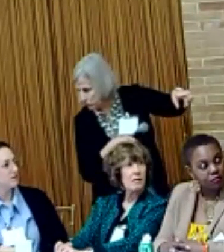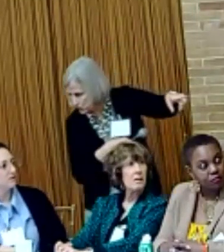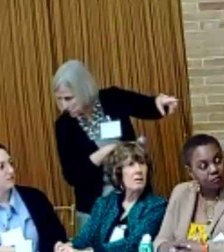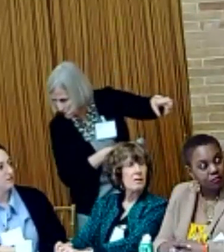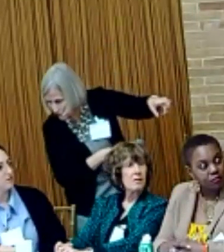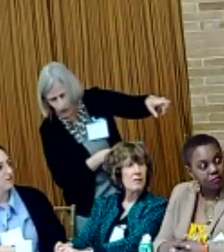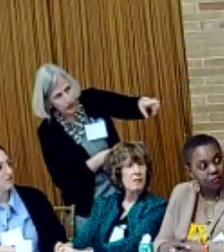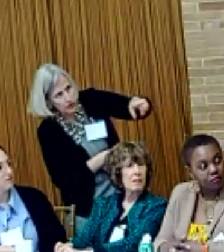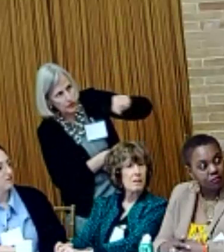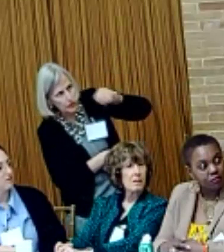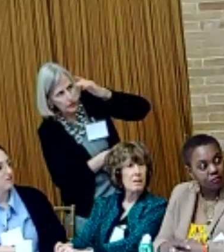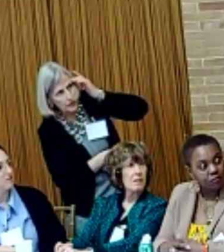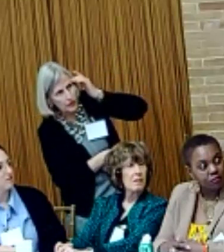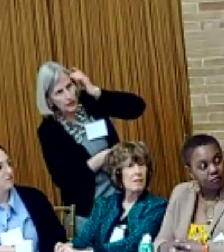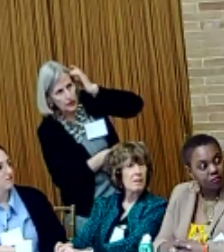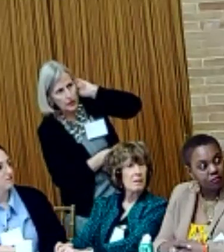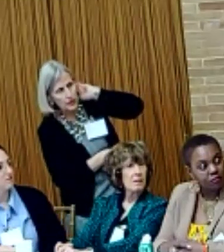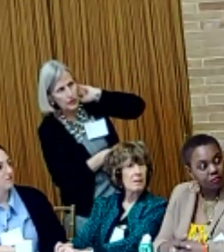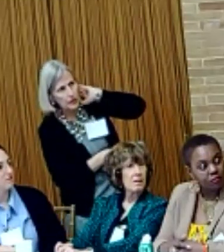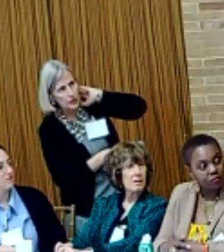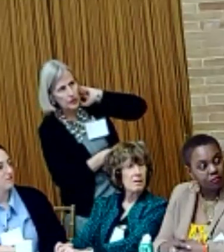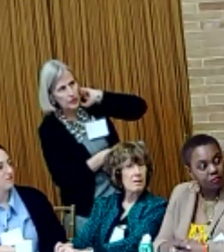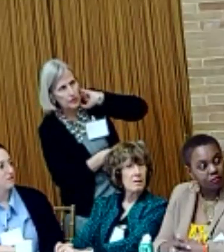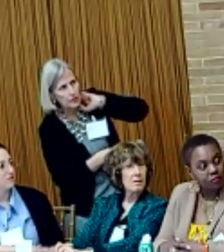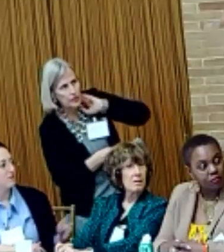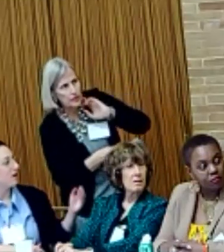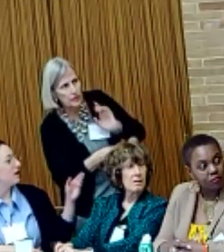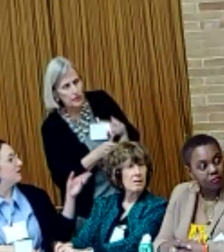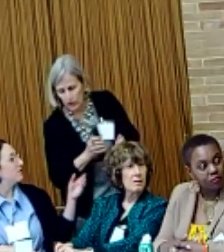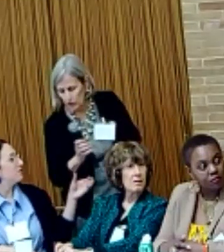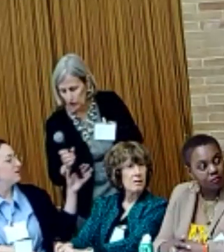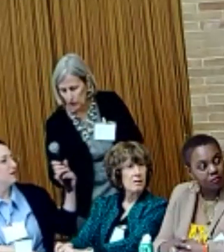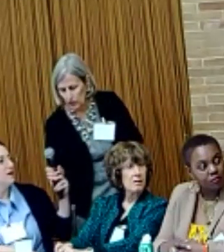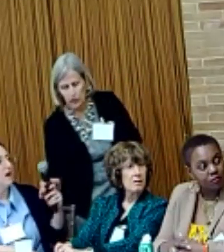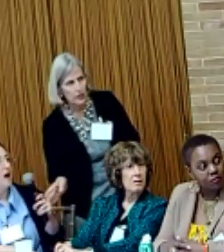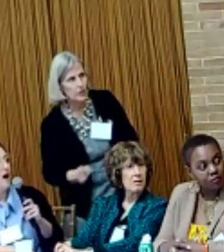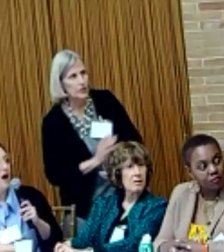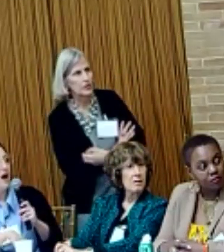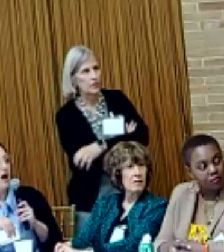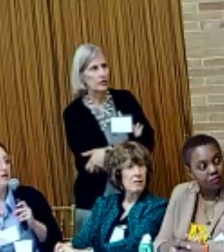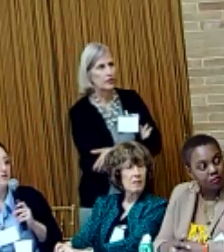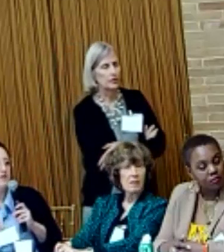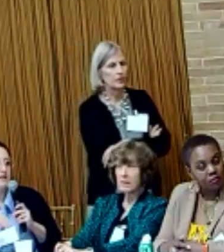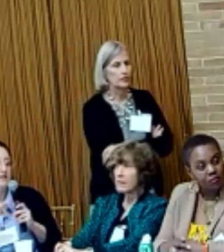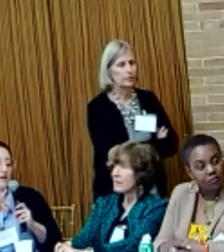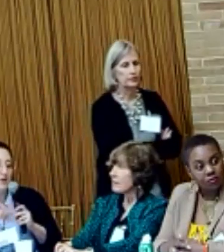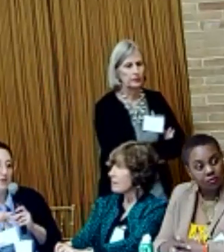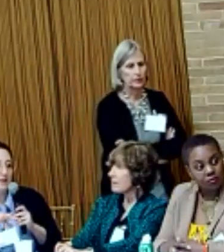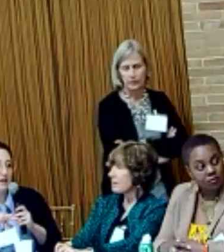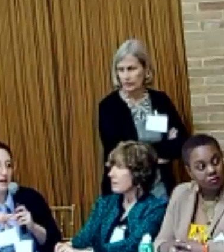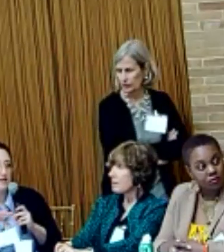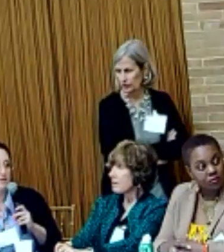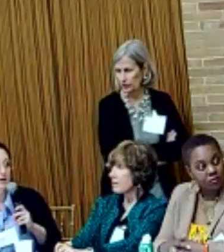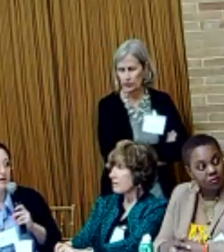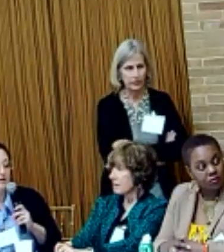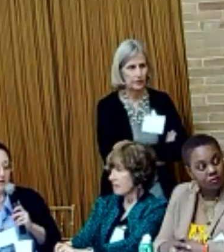building everybody had to leave people that were even affected had to leave you know so just I just want to say that's not totally